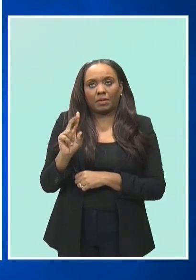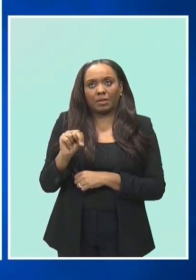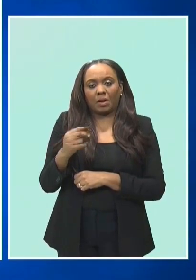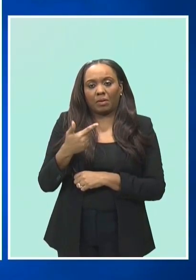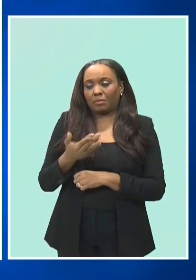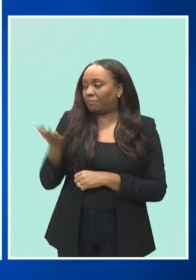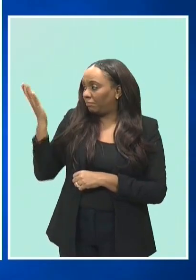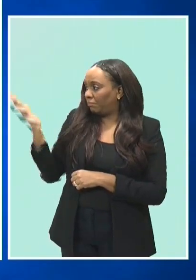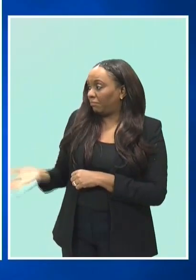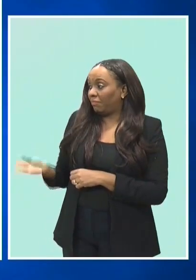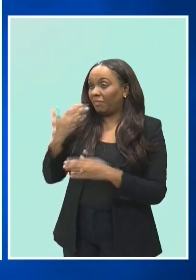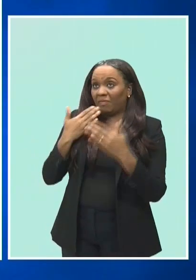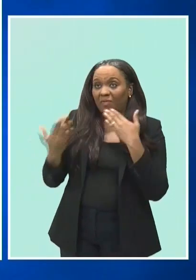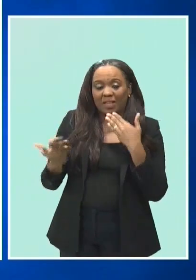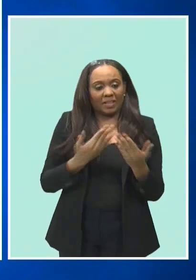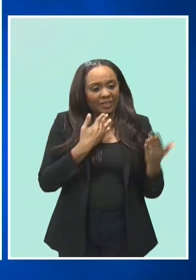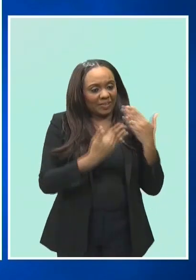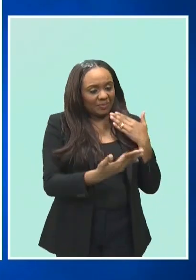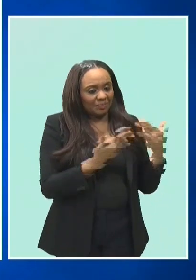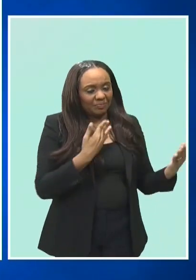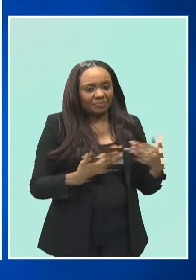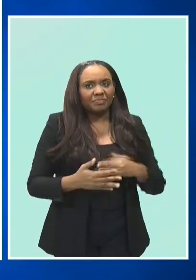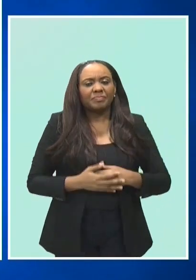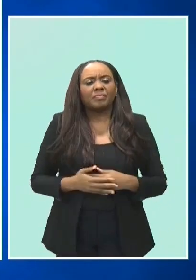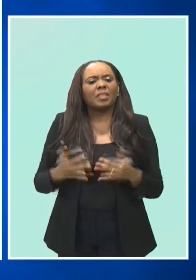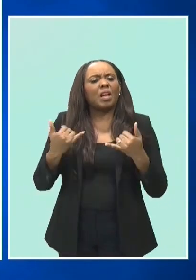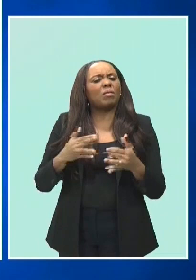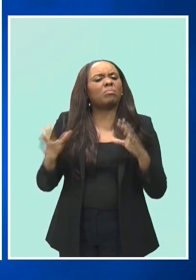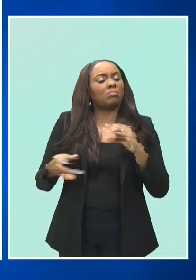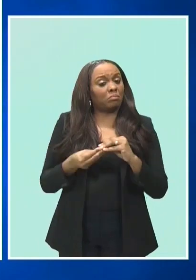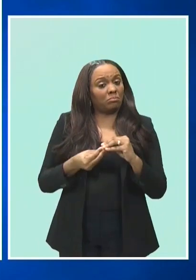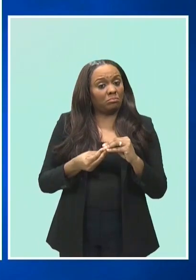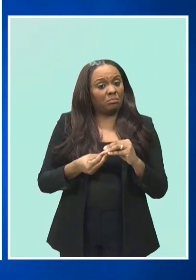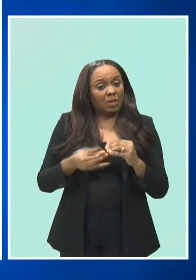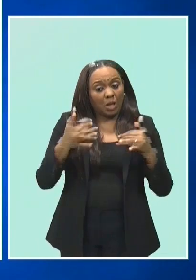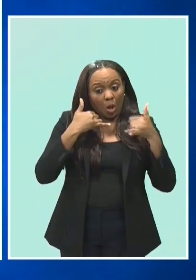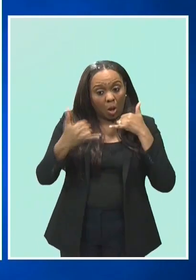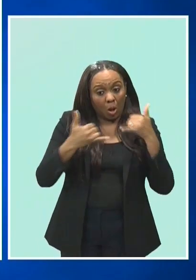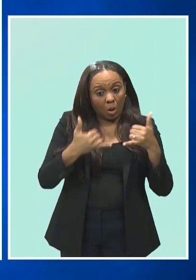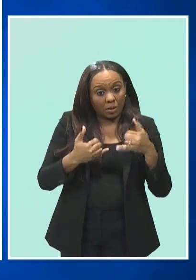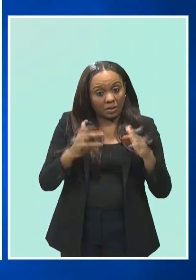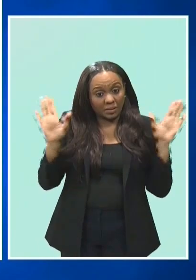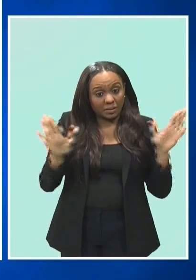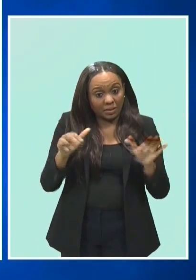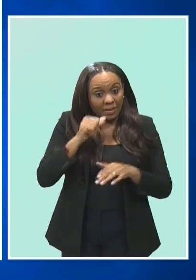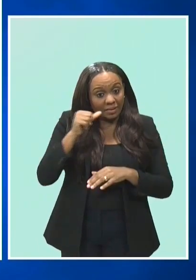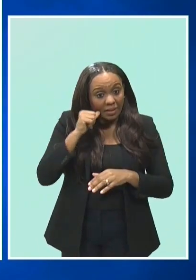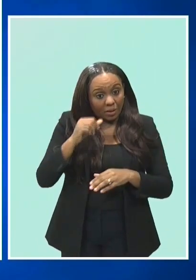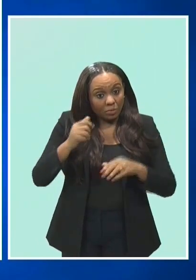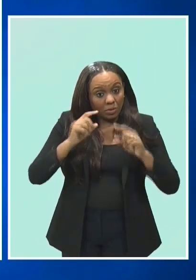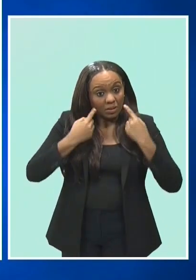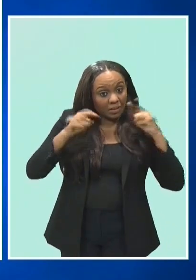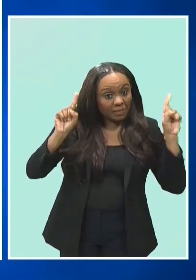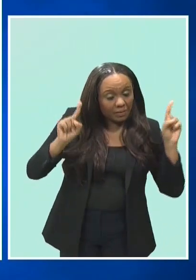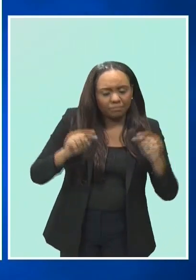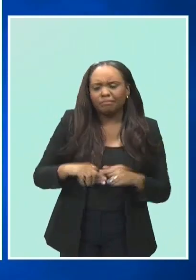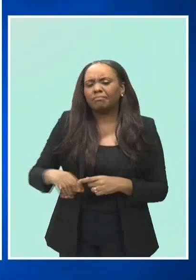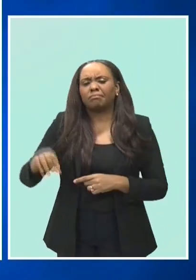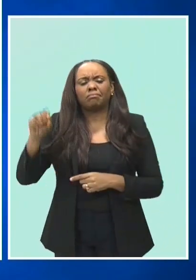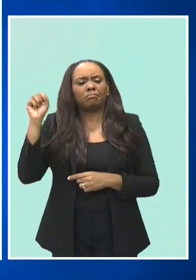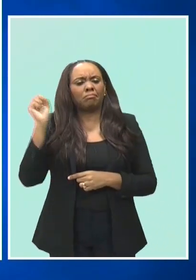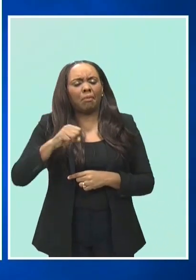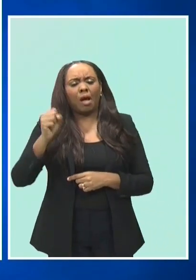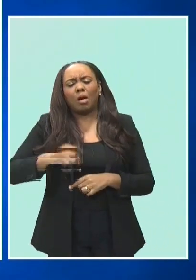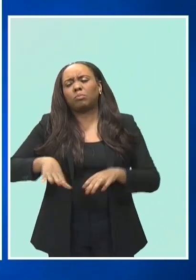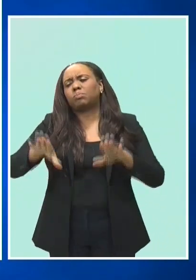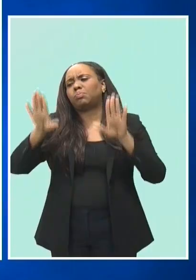on. My pleasure to be here, Shane. Okay, wonderful. Sum it up for us. Was it a success? Oh, it was amazing. You know, bear in mind, it